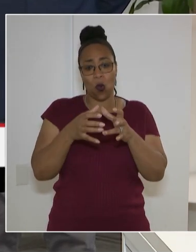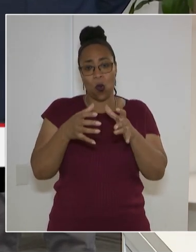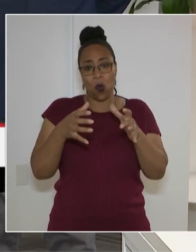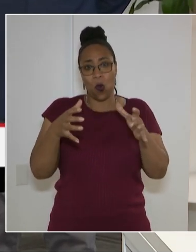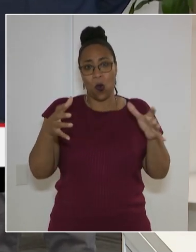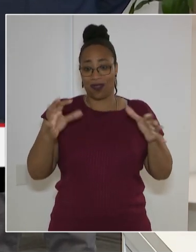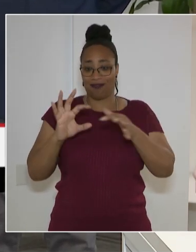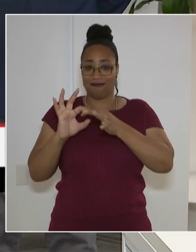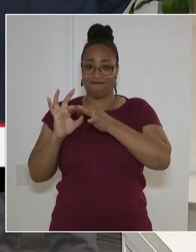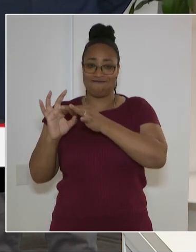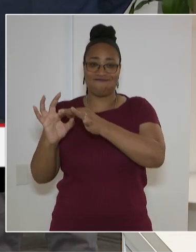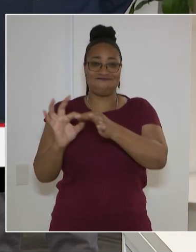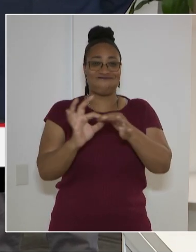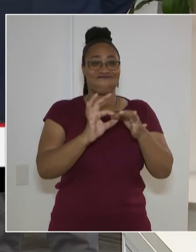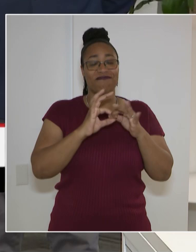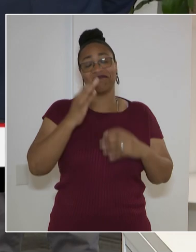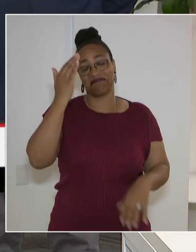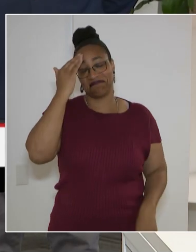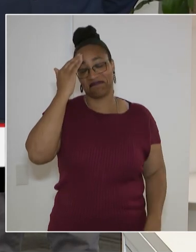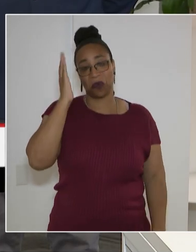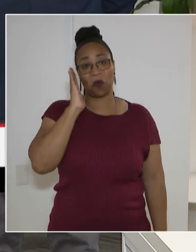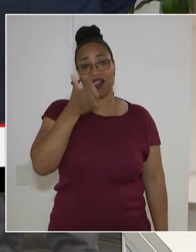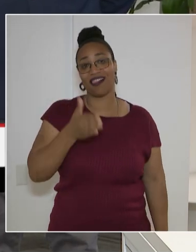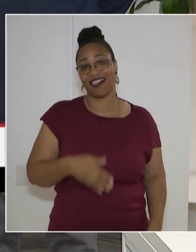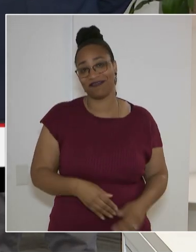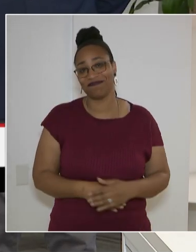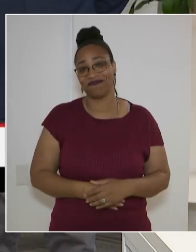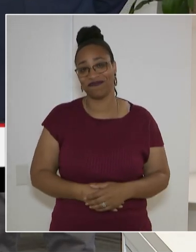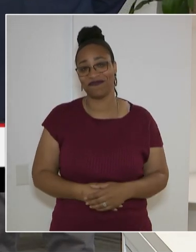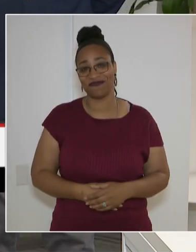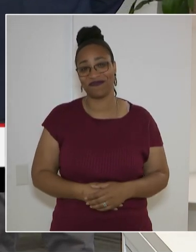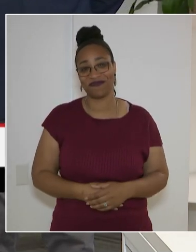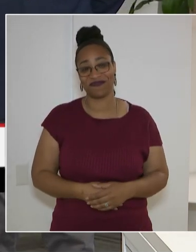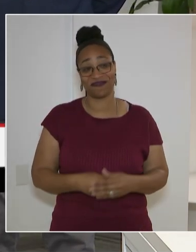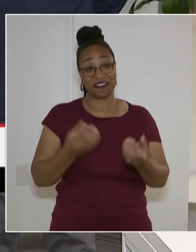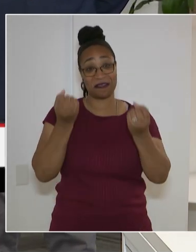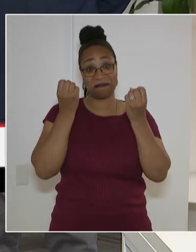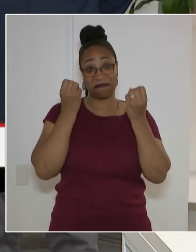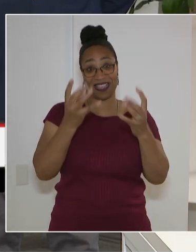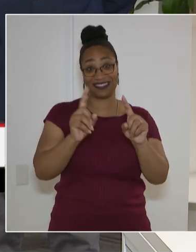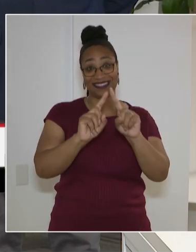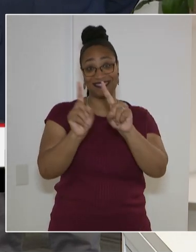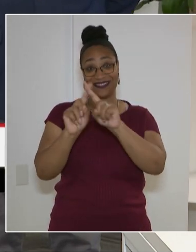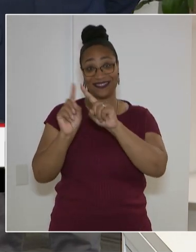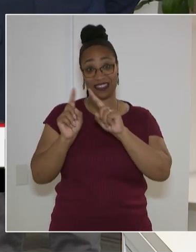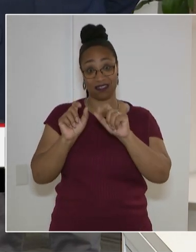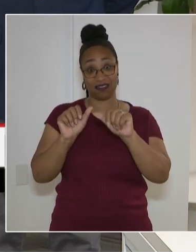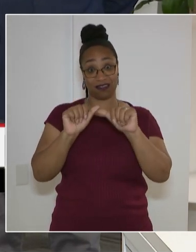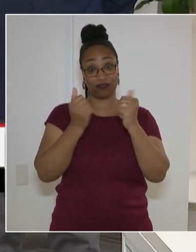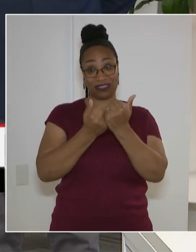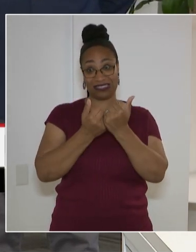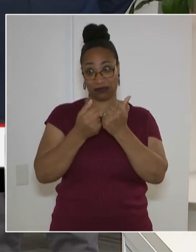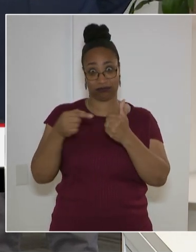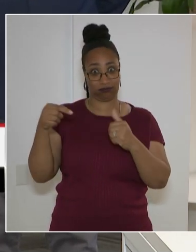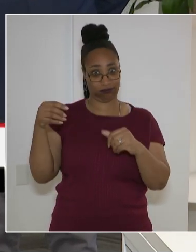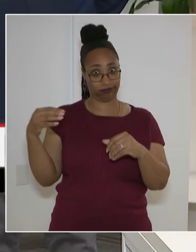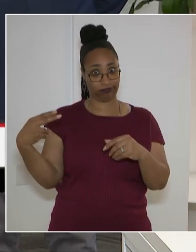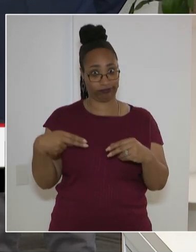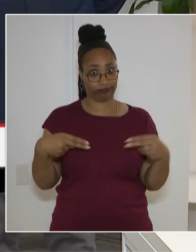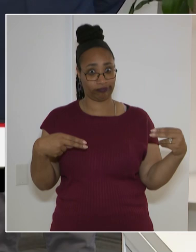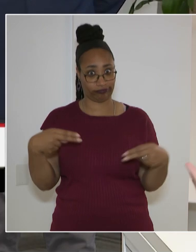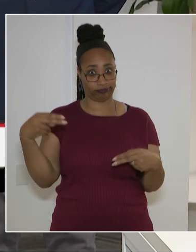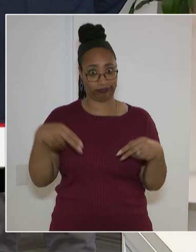We know that the associations find their headquarters here, but even the ones that aren't are having meetings